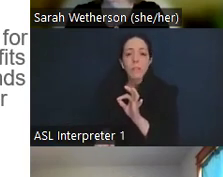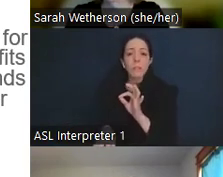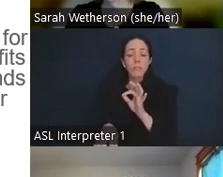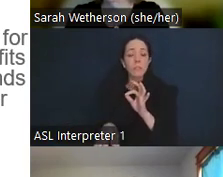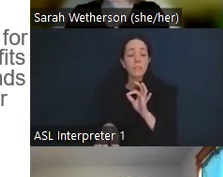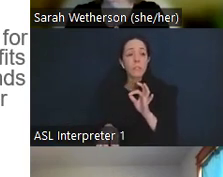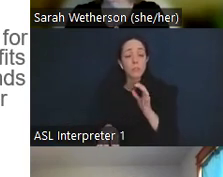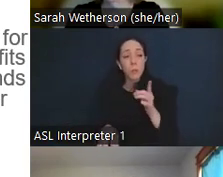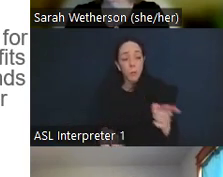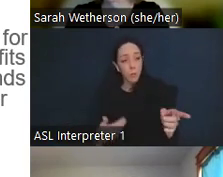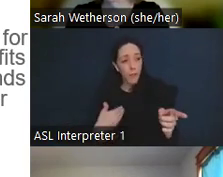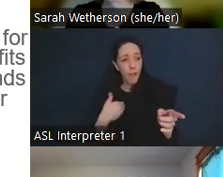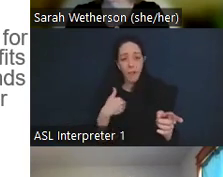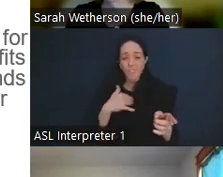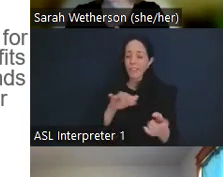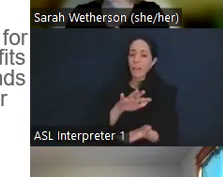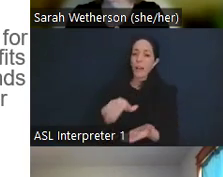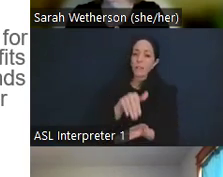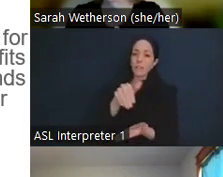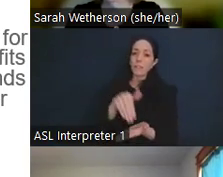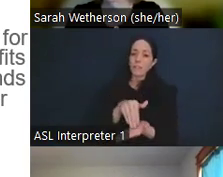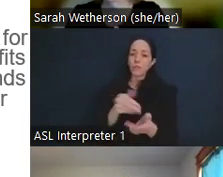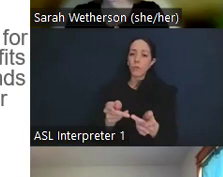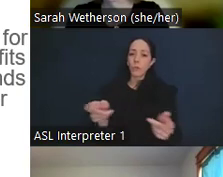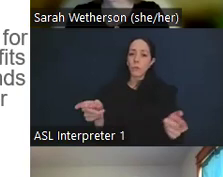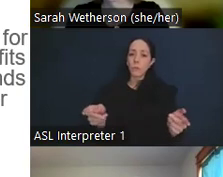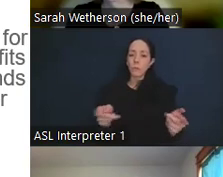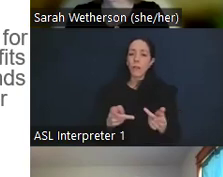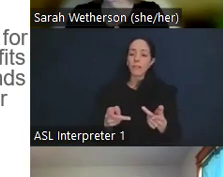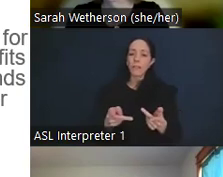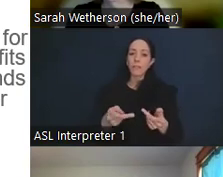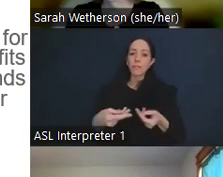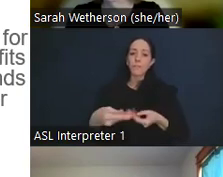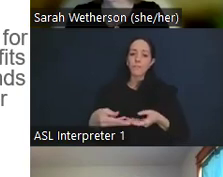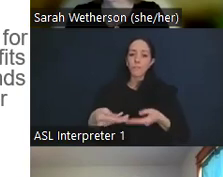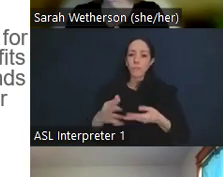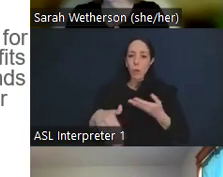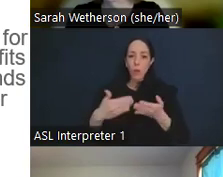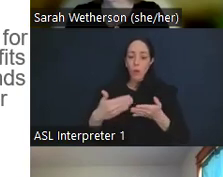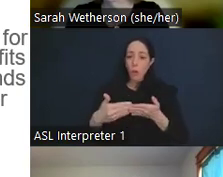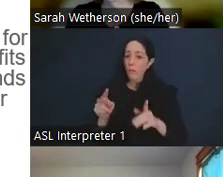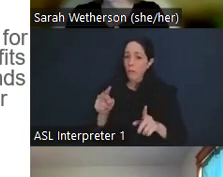process that we can, you know, this information is rather